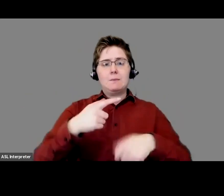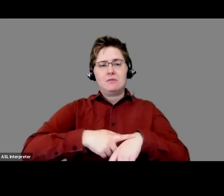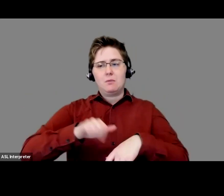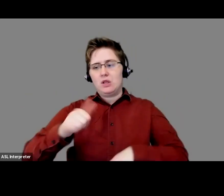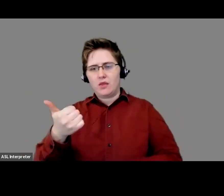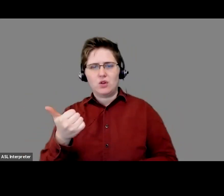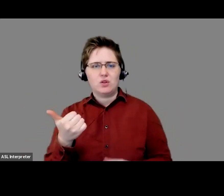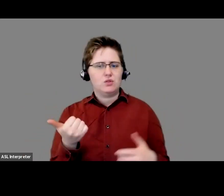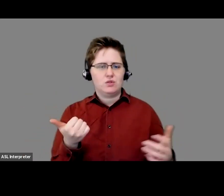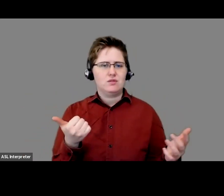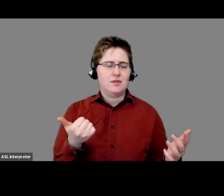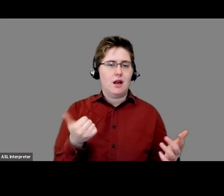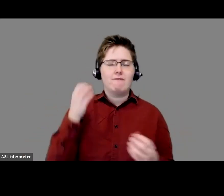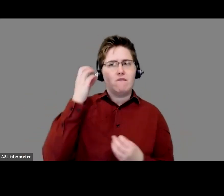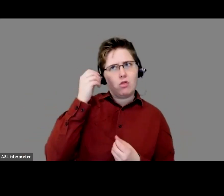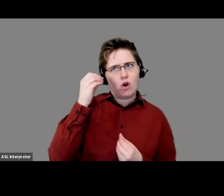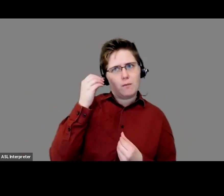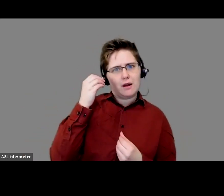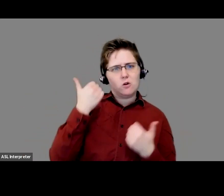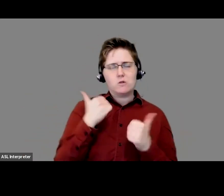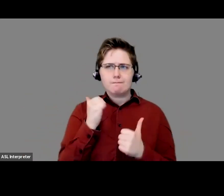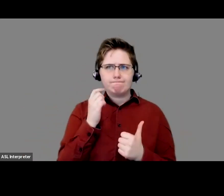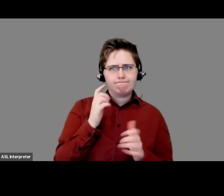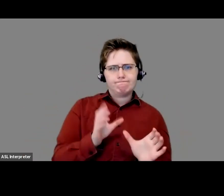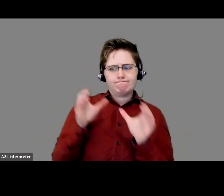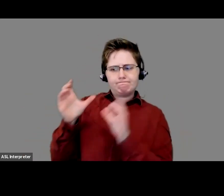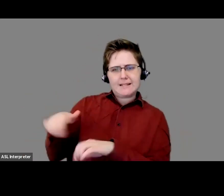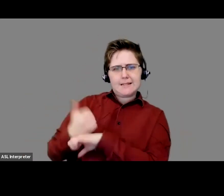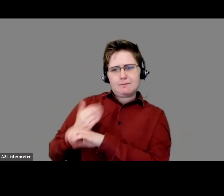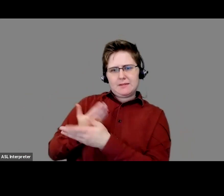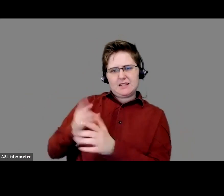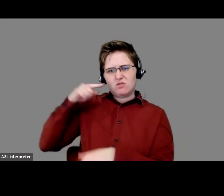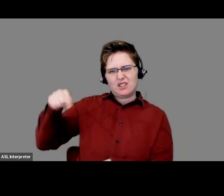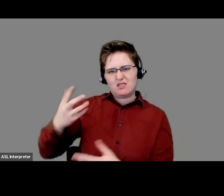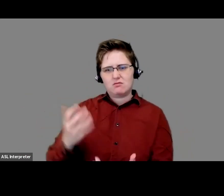another at least thought about this and maybe tried to put some things aside. So.